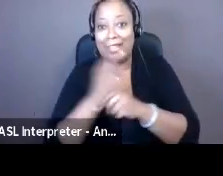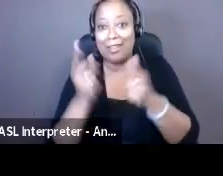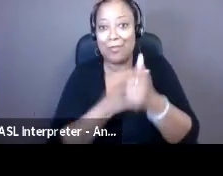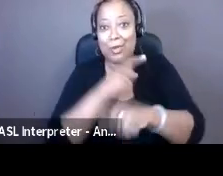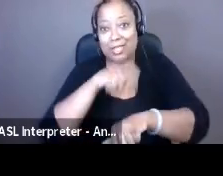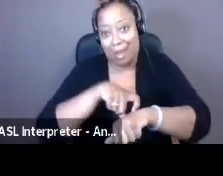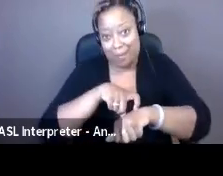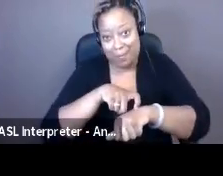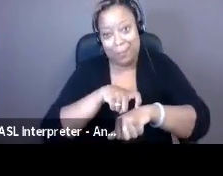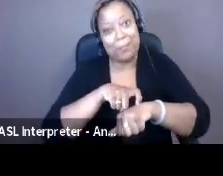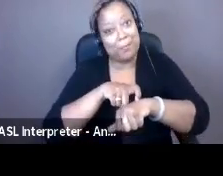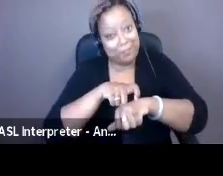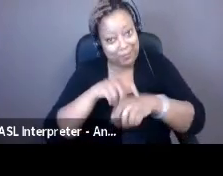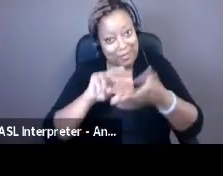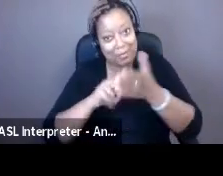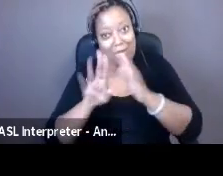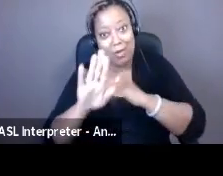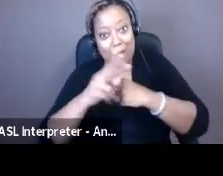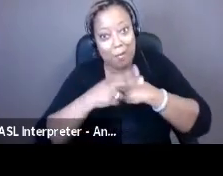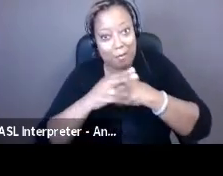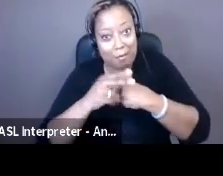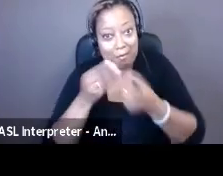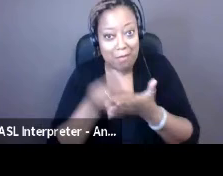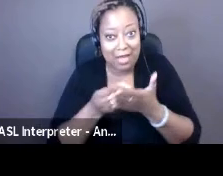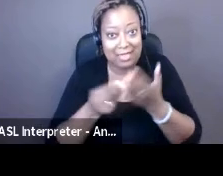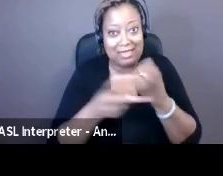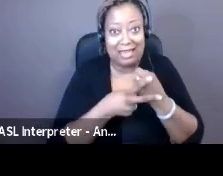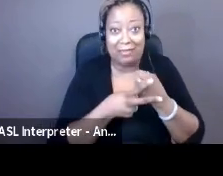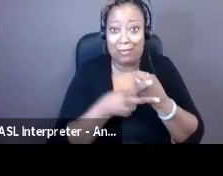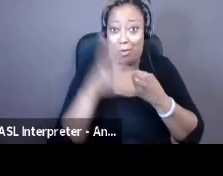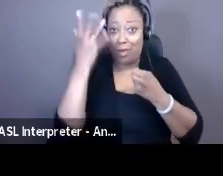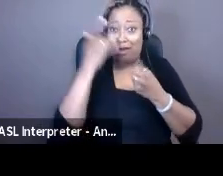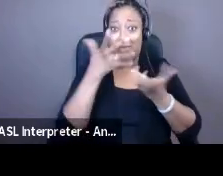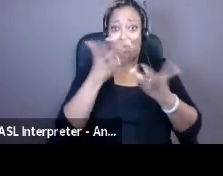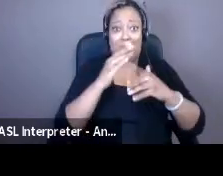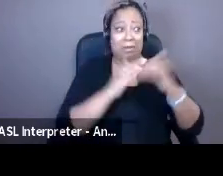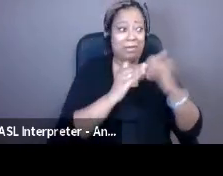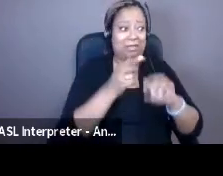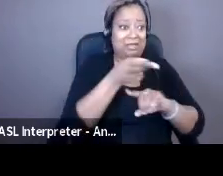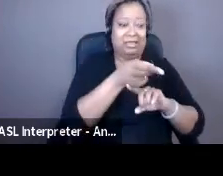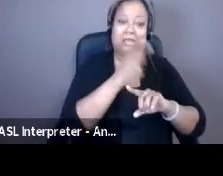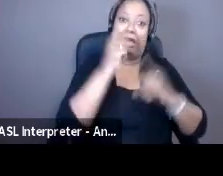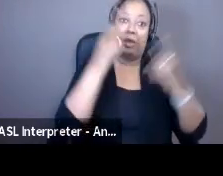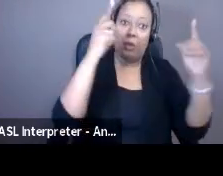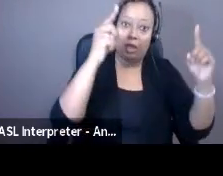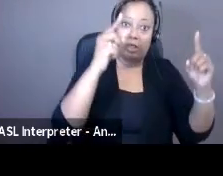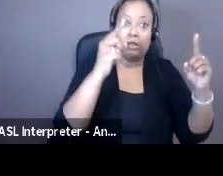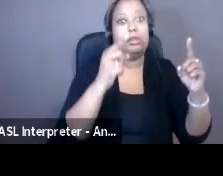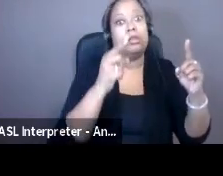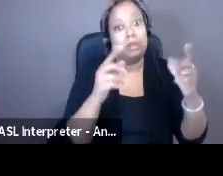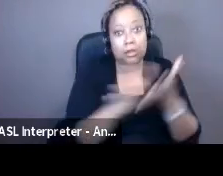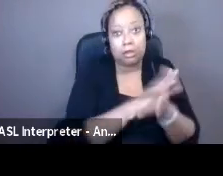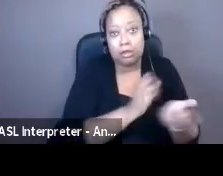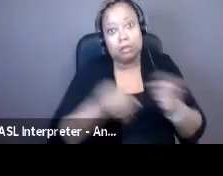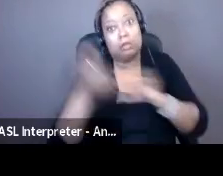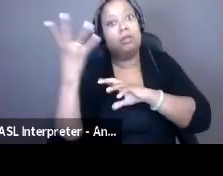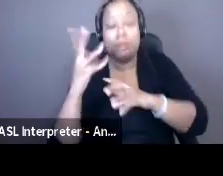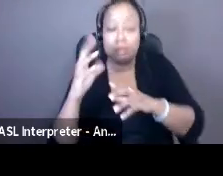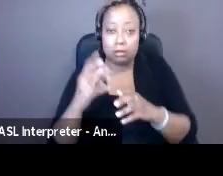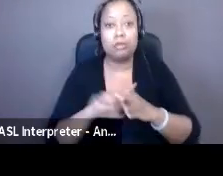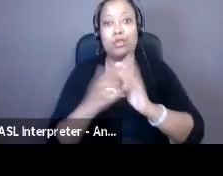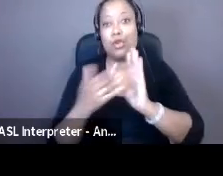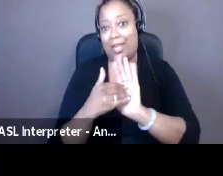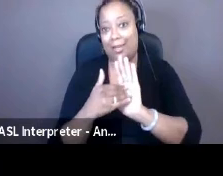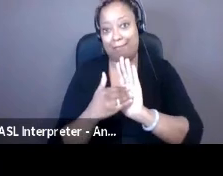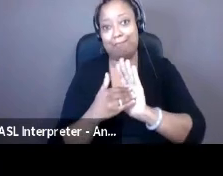one thing you don't want to do is build it once, then it doesn't work, and you've got to build it again. So it costs maybe twice as much as the first